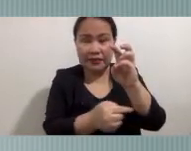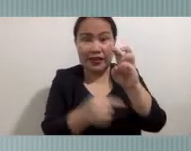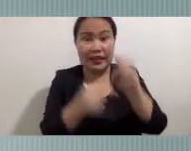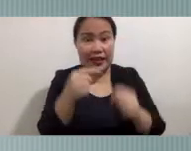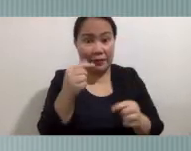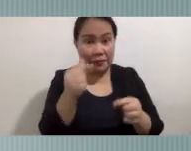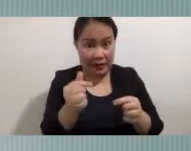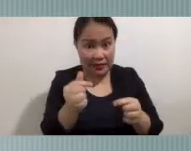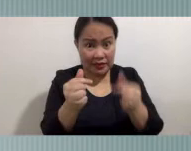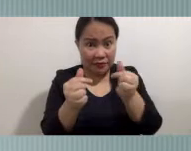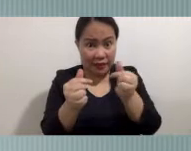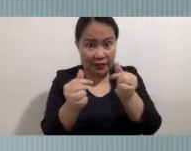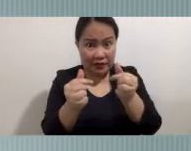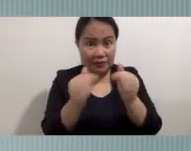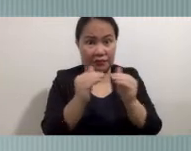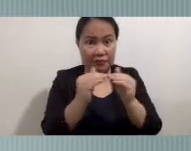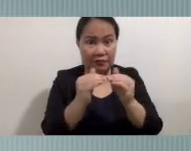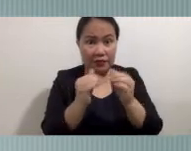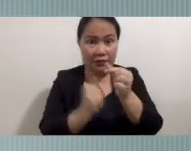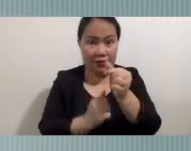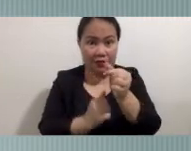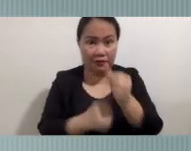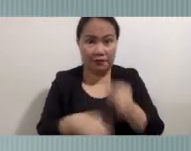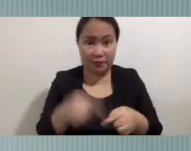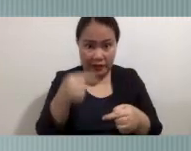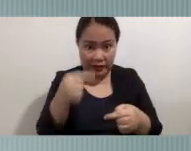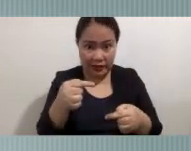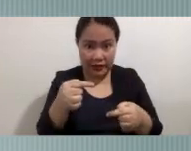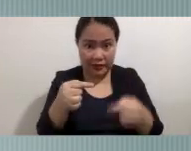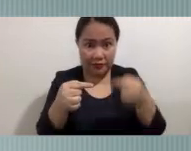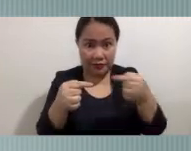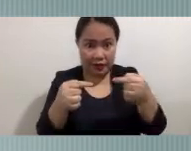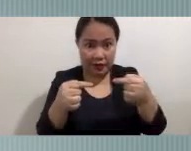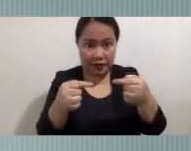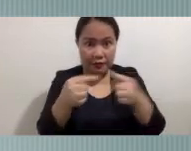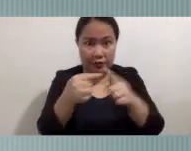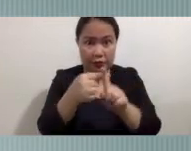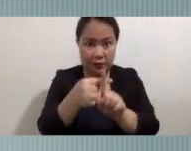mo. So, ito ang titingnan natin. So, since positive yan,